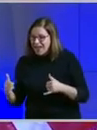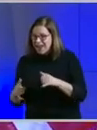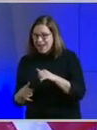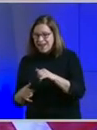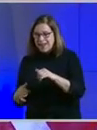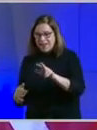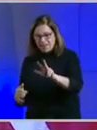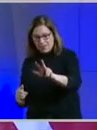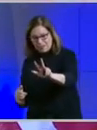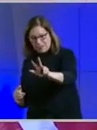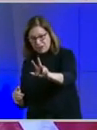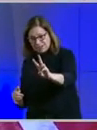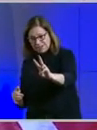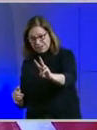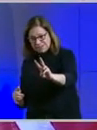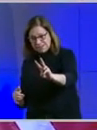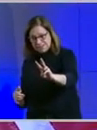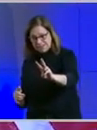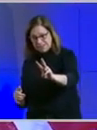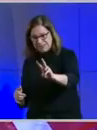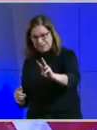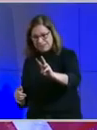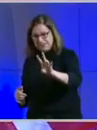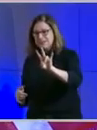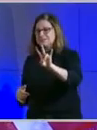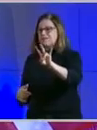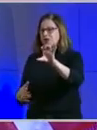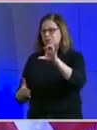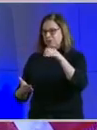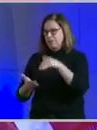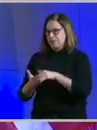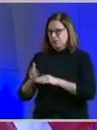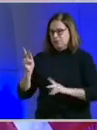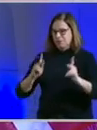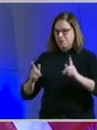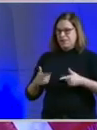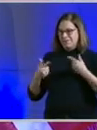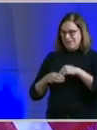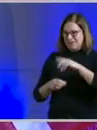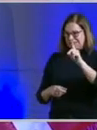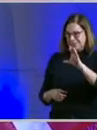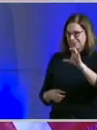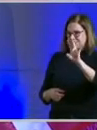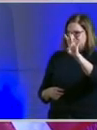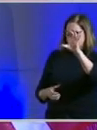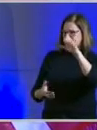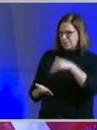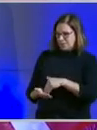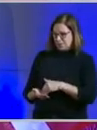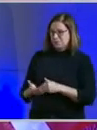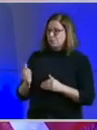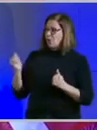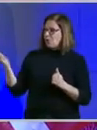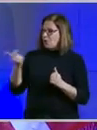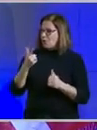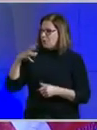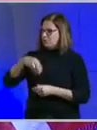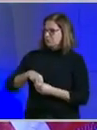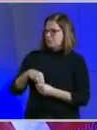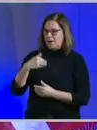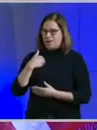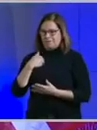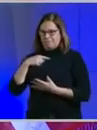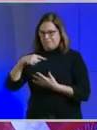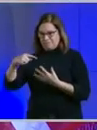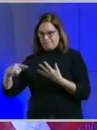have the reserves we have, which has resulted in us being able to fully fund our pensions and our retiree health care, and those types of things. So we're